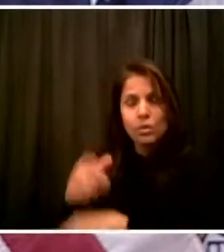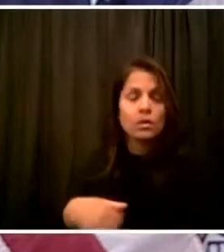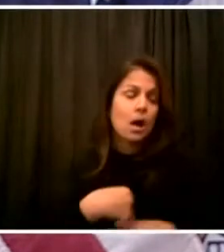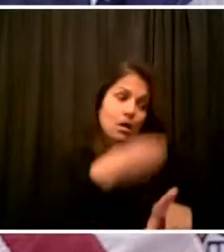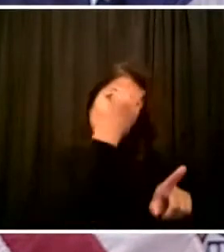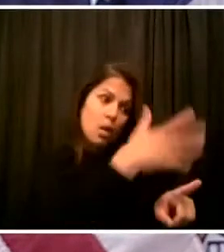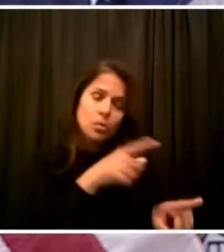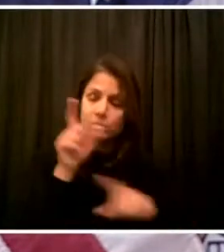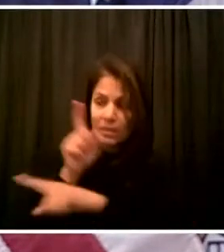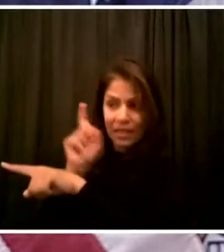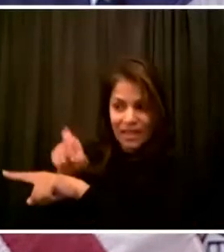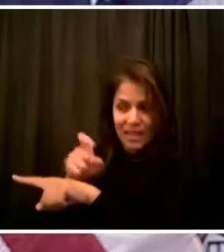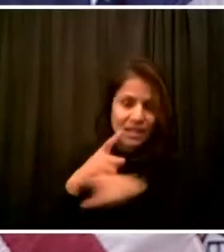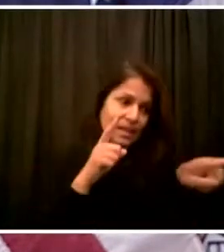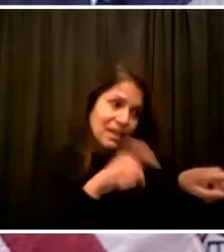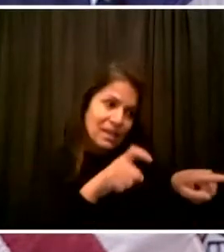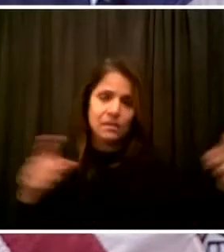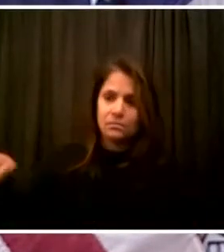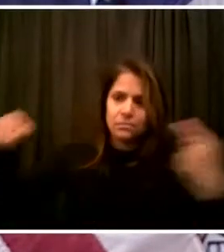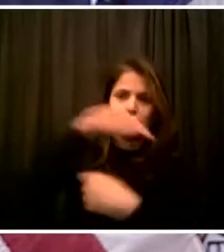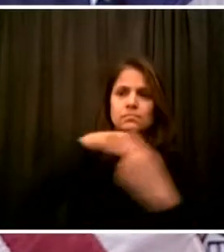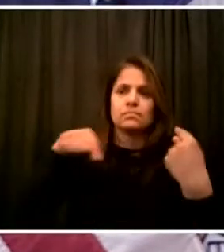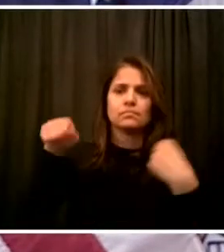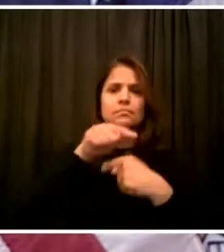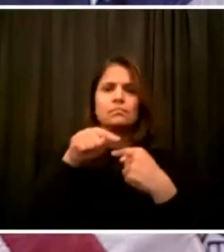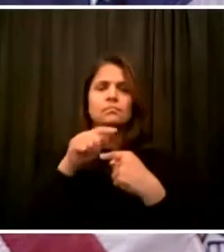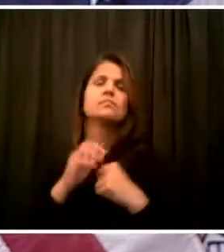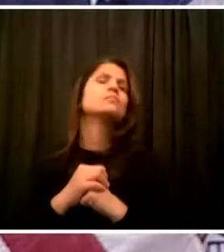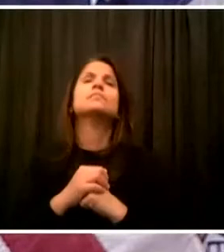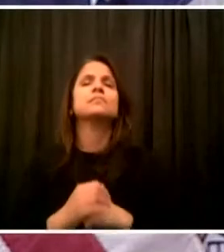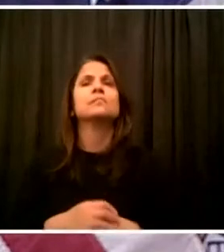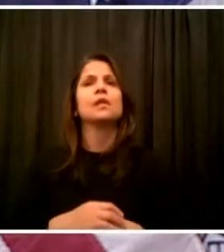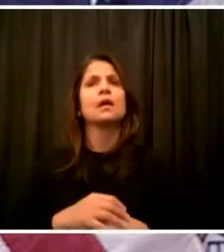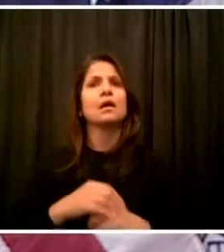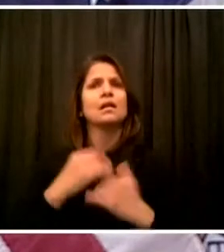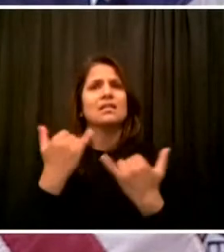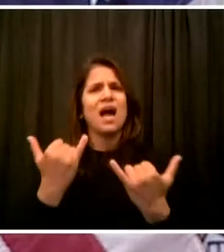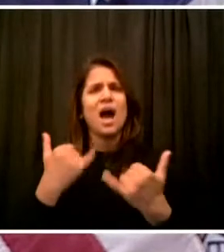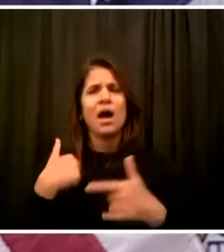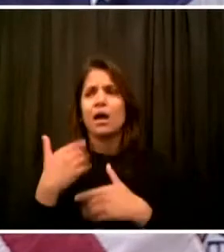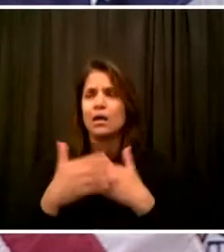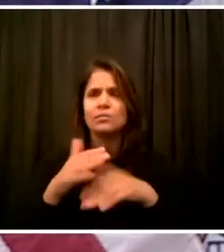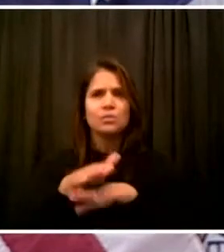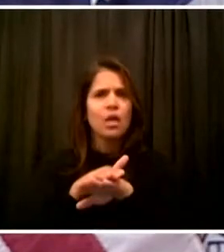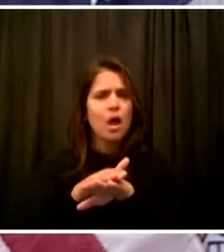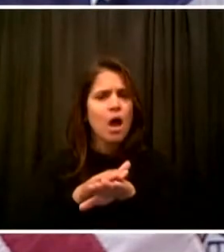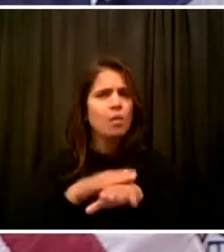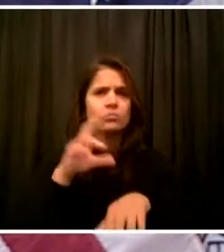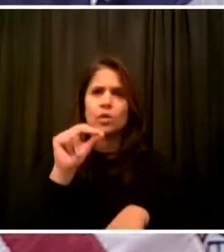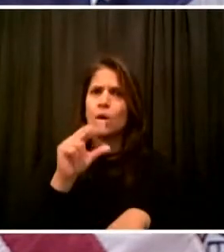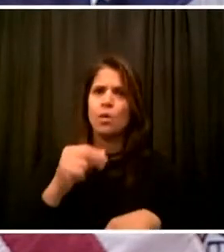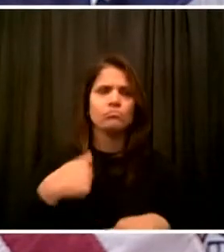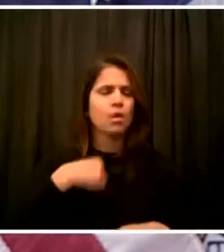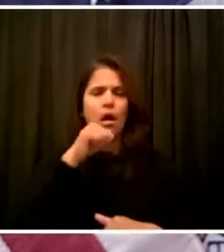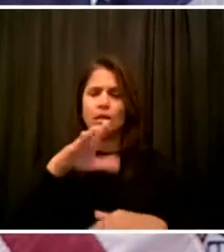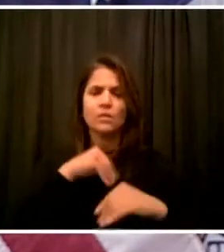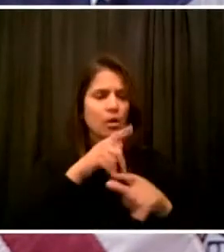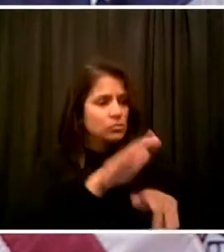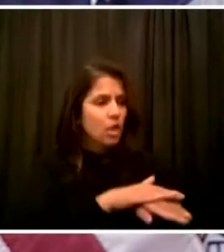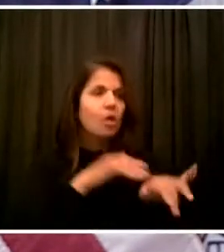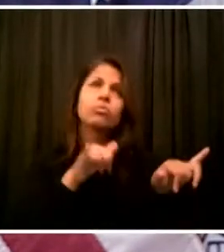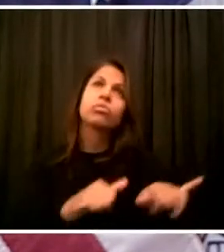see it happening quickly enough, I intervened to make sure it would happen. So Again, I want to get more information.